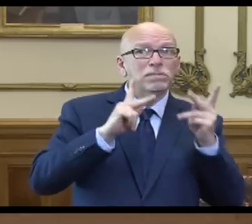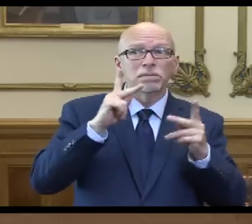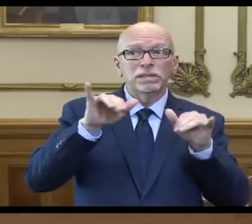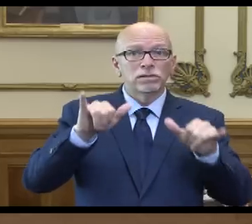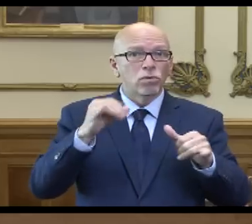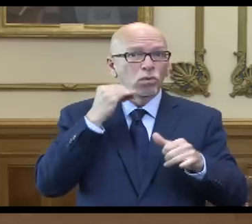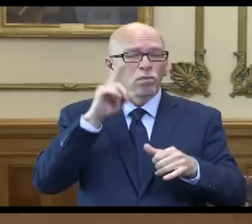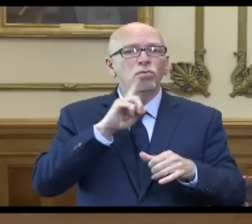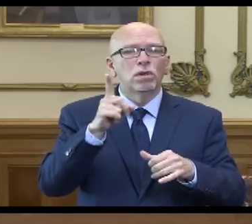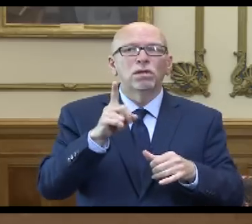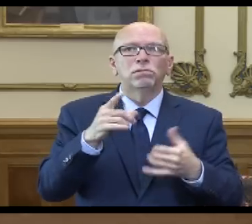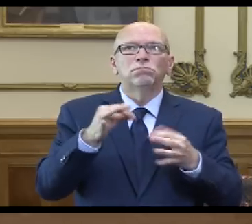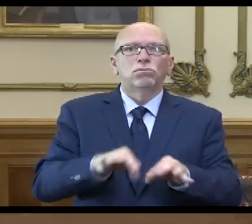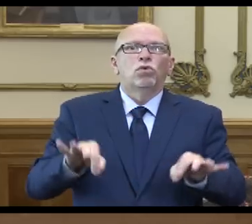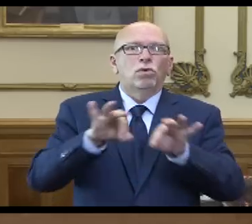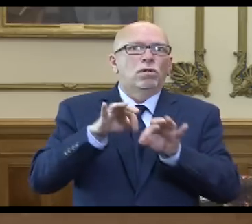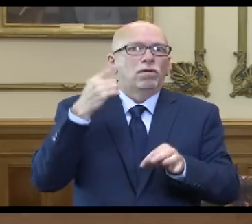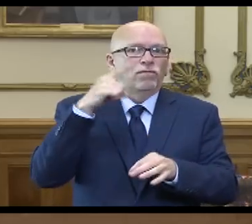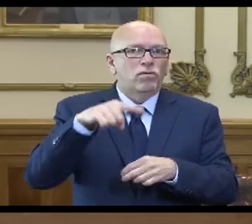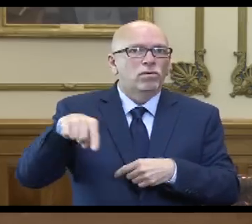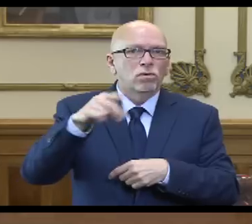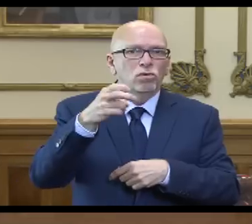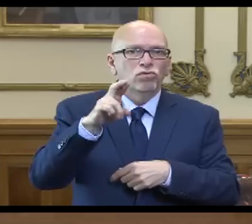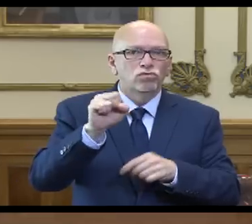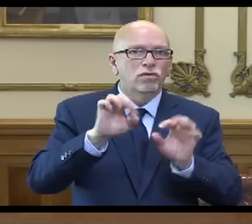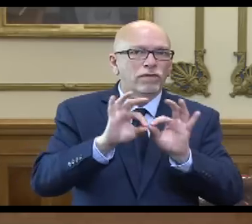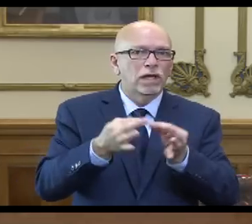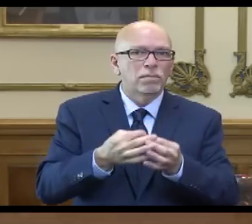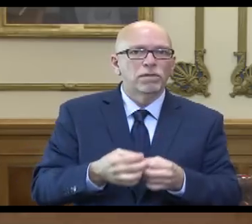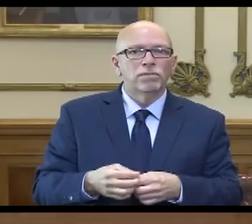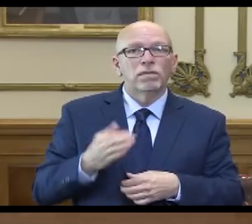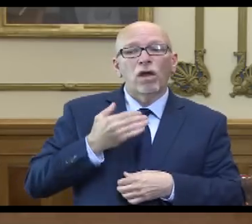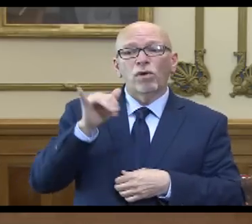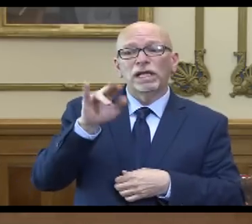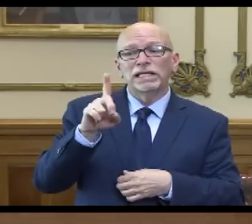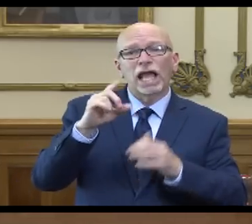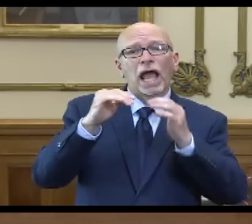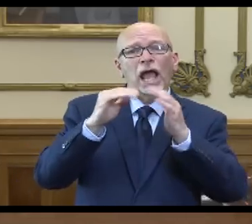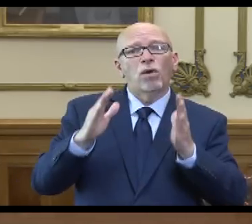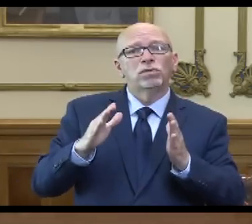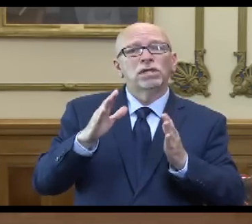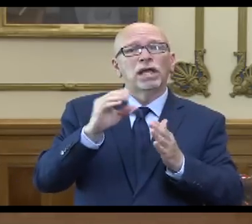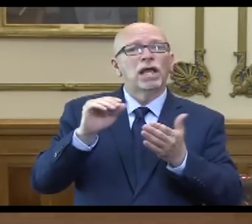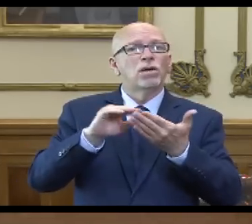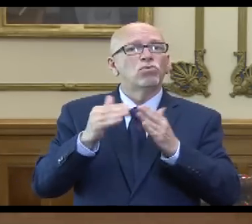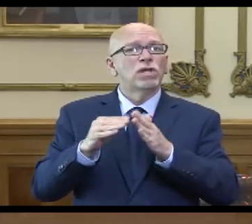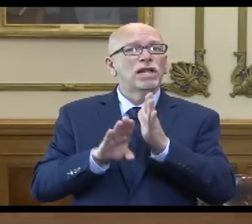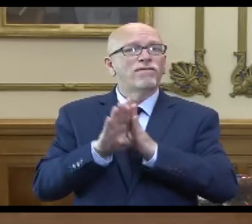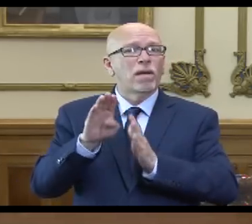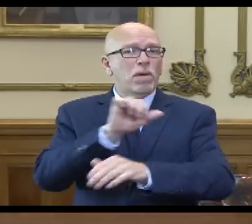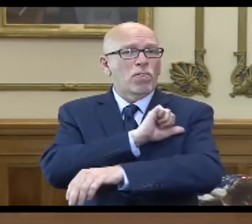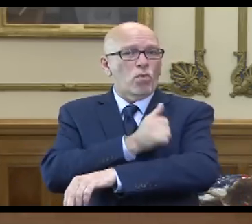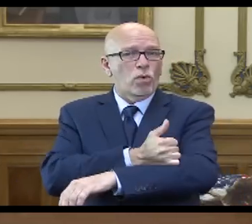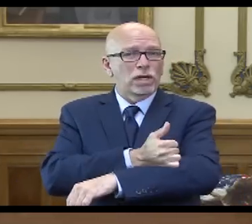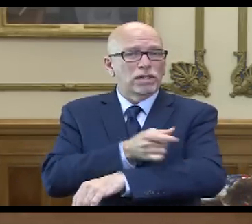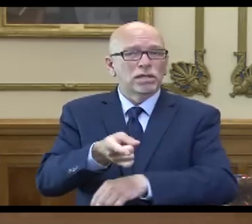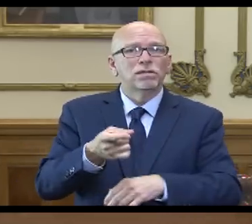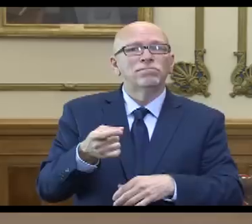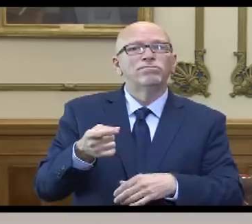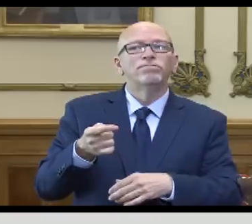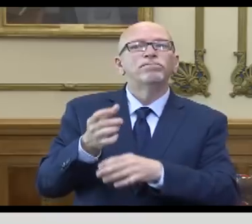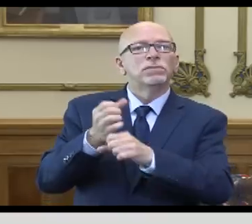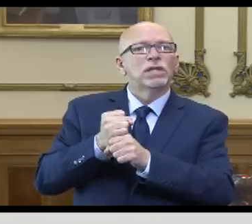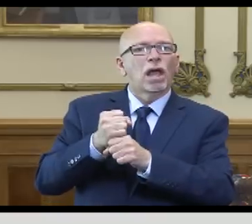been more important to Hoosier families. Our Indiana Housing and Community Development Authority received